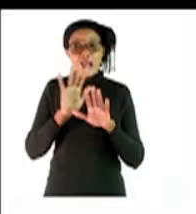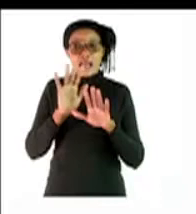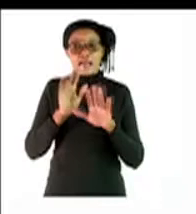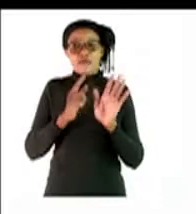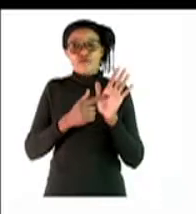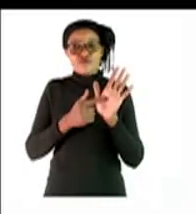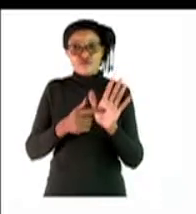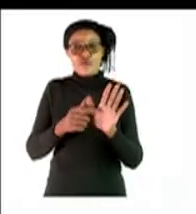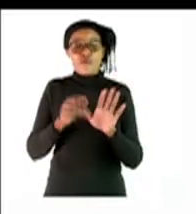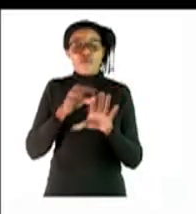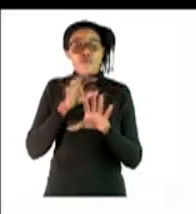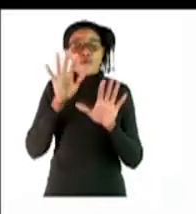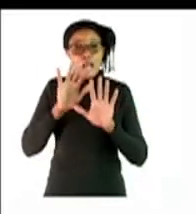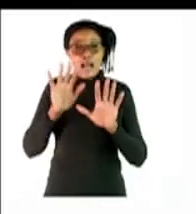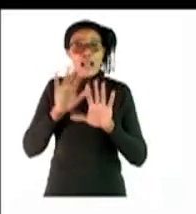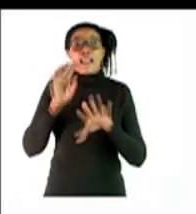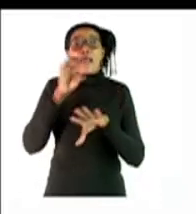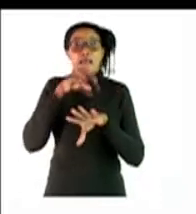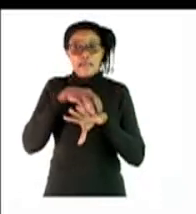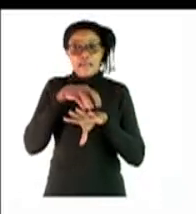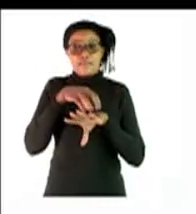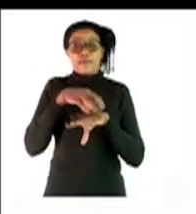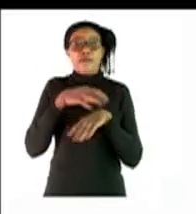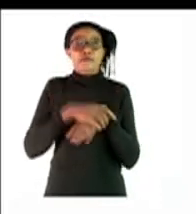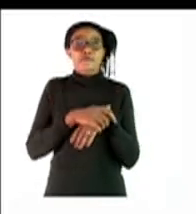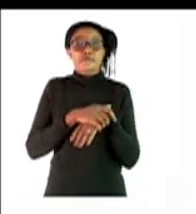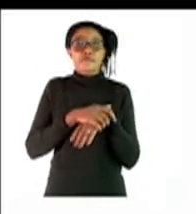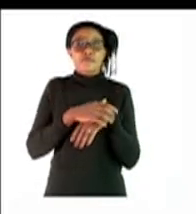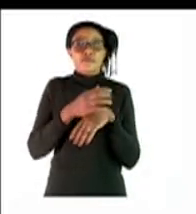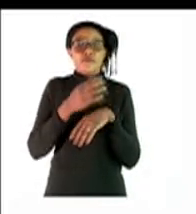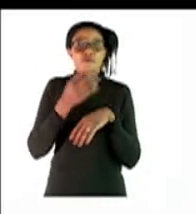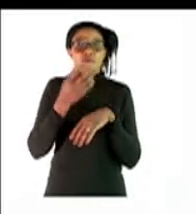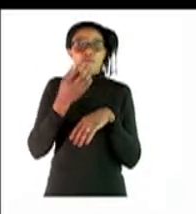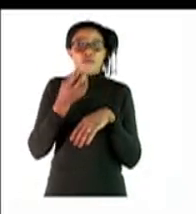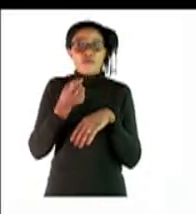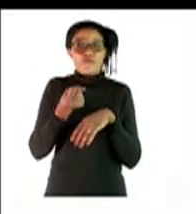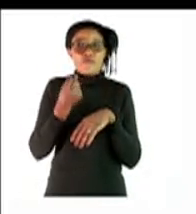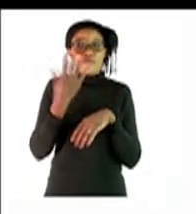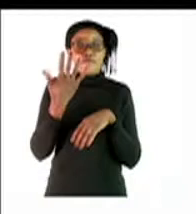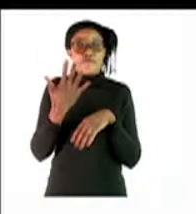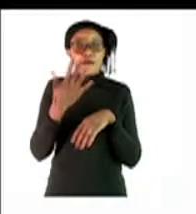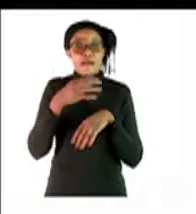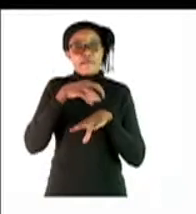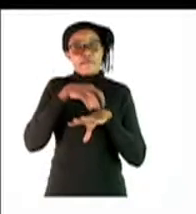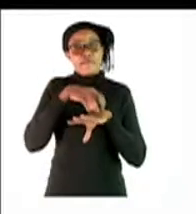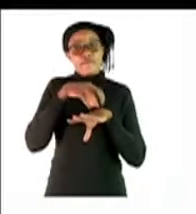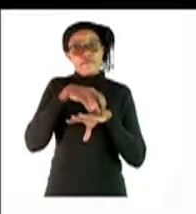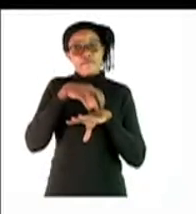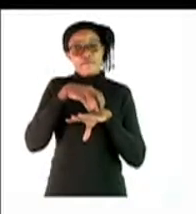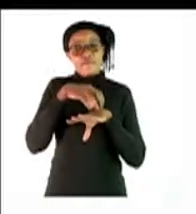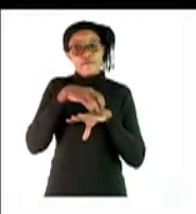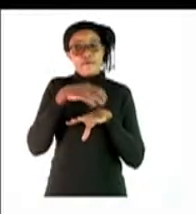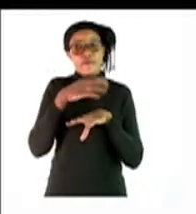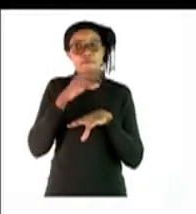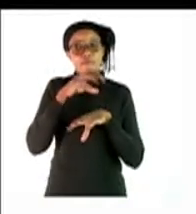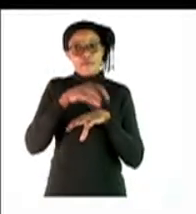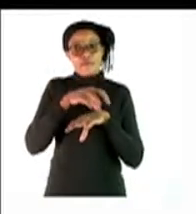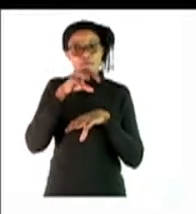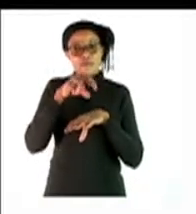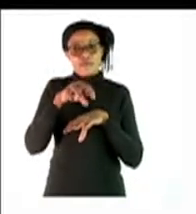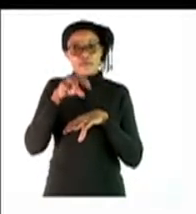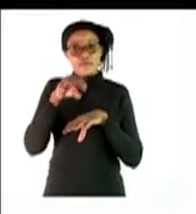do there? We have five cupcakes in that row. We